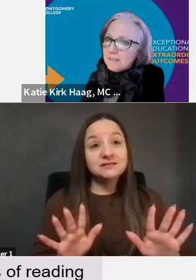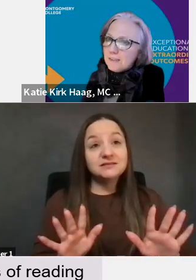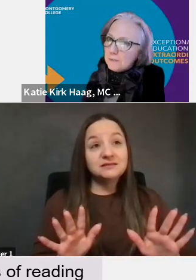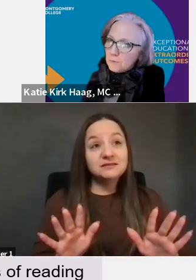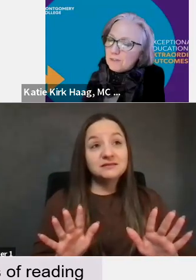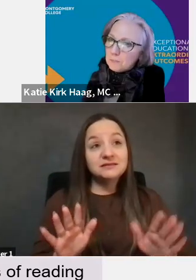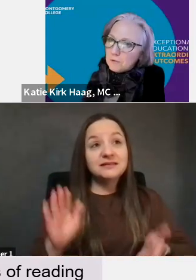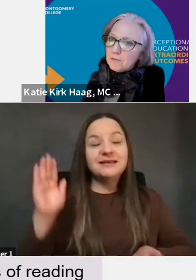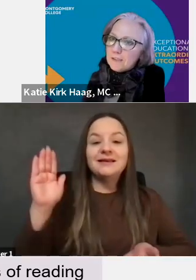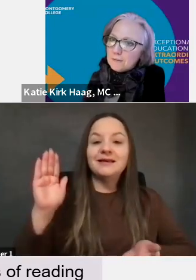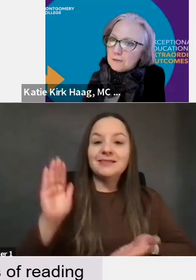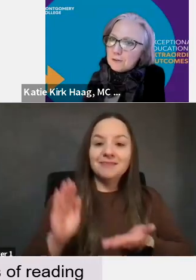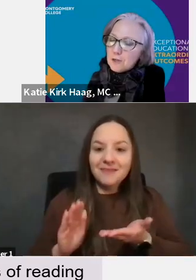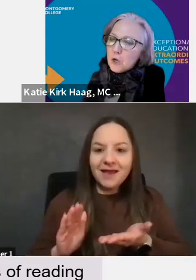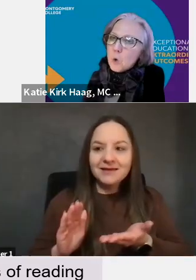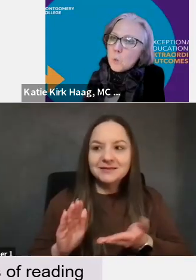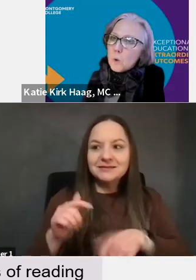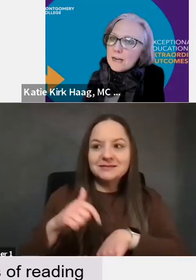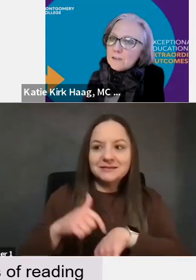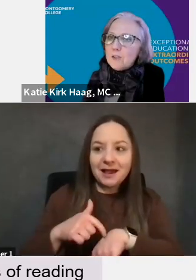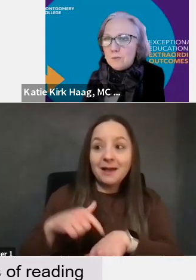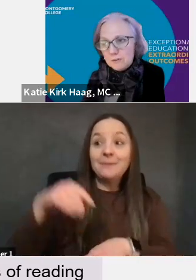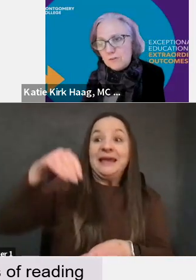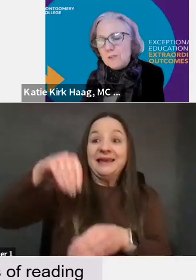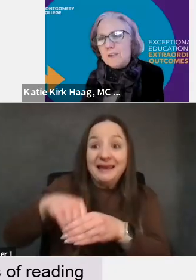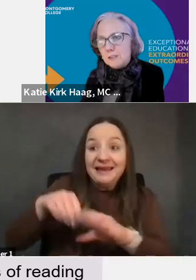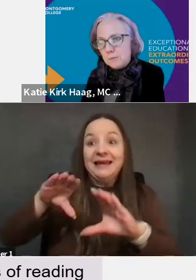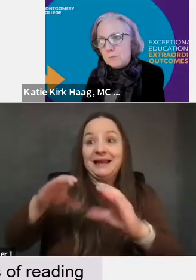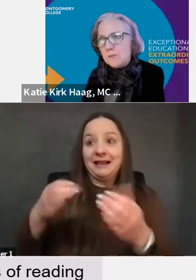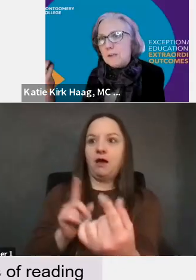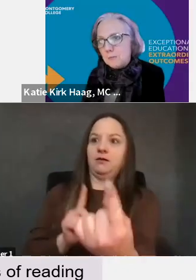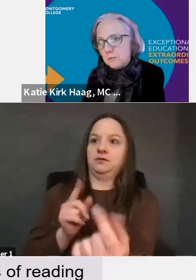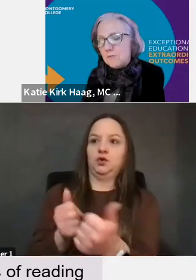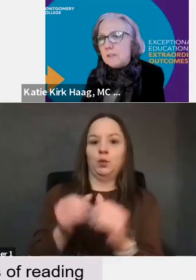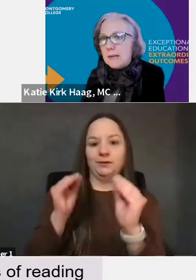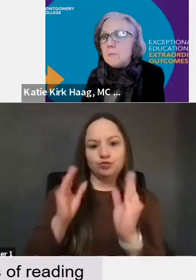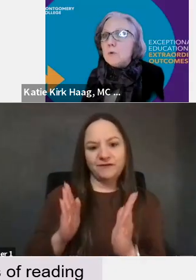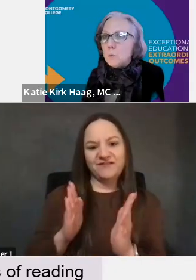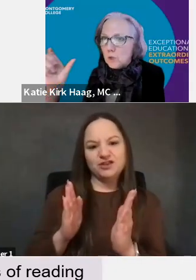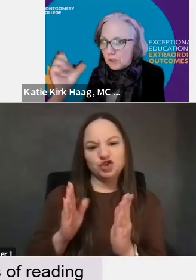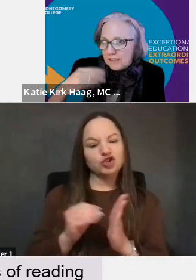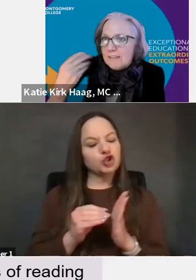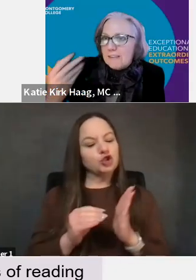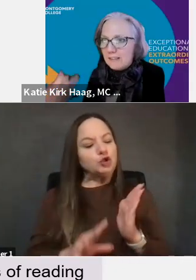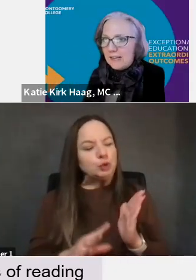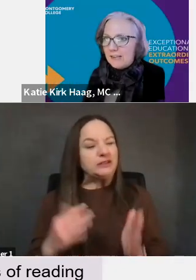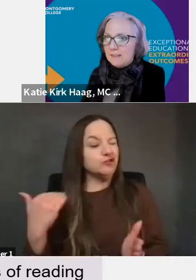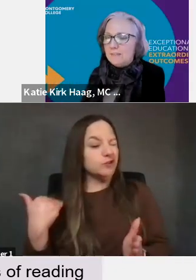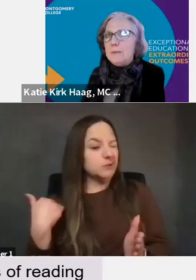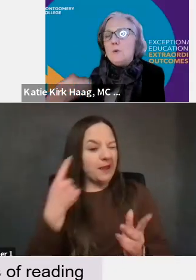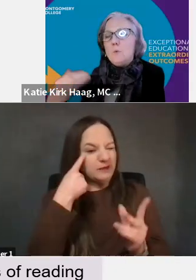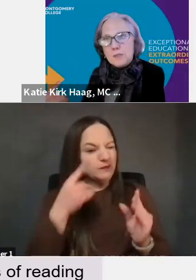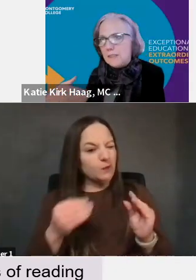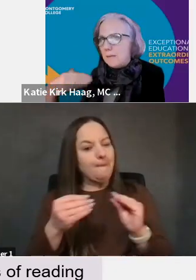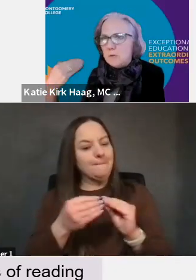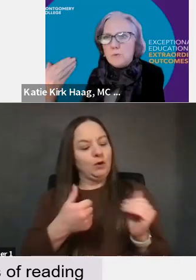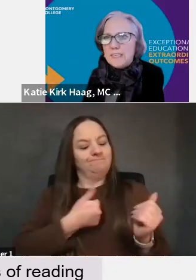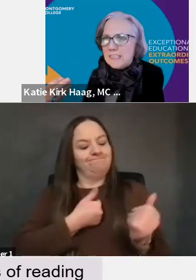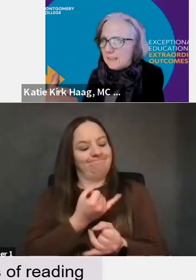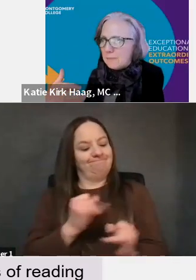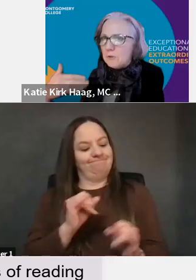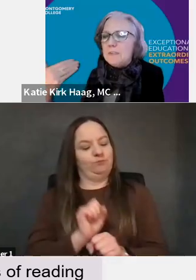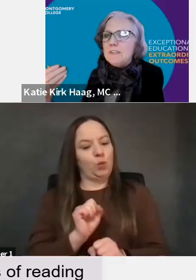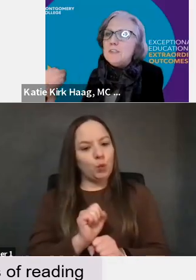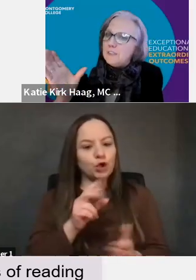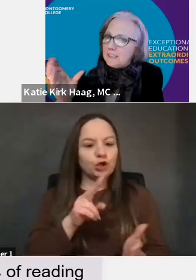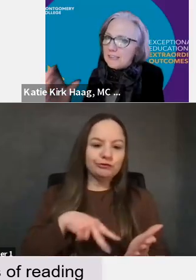less face time with the professor, while you, the student, are going to be responsible for a lot more work in that, a lot more work, a lot more